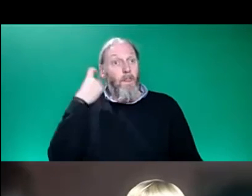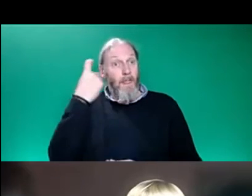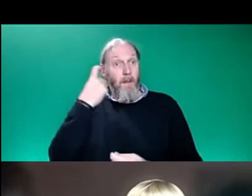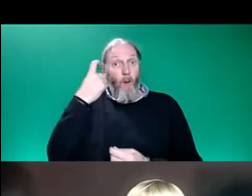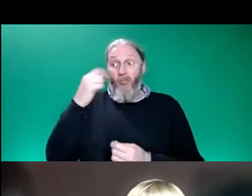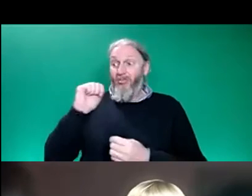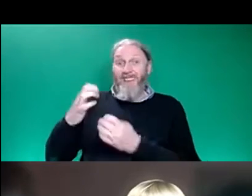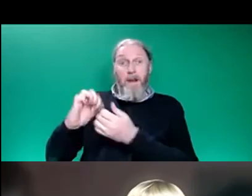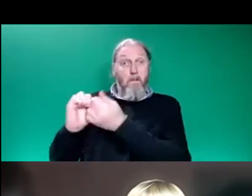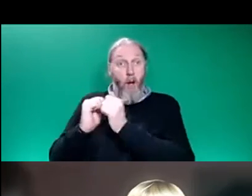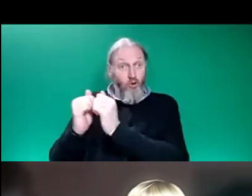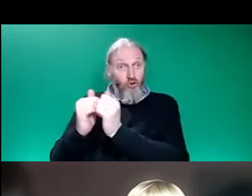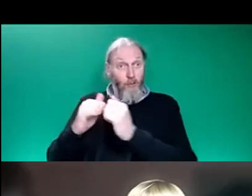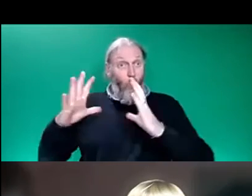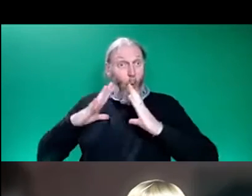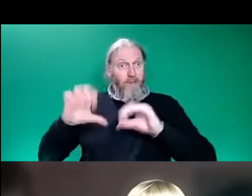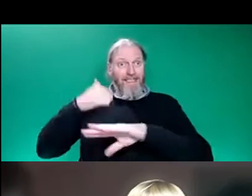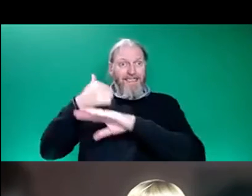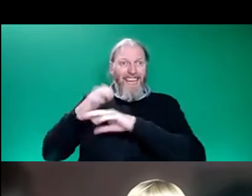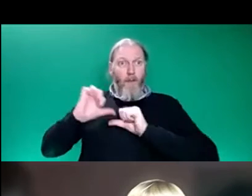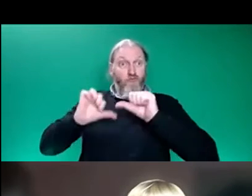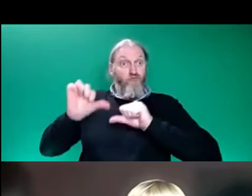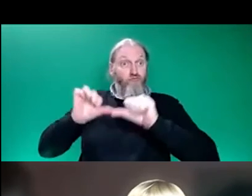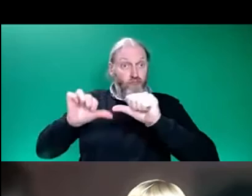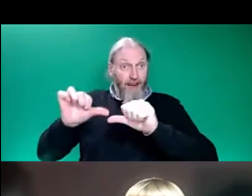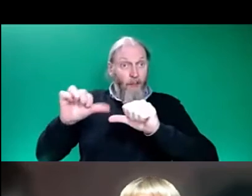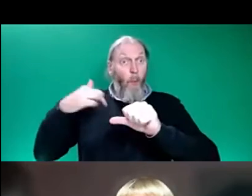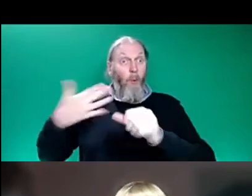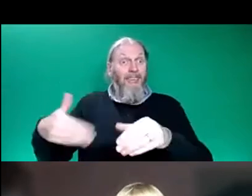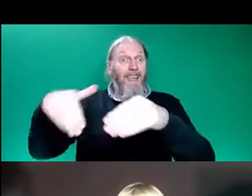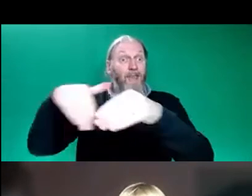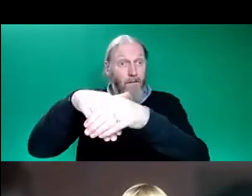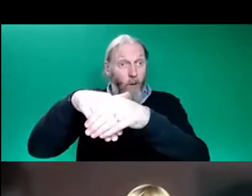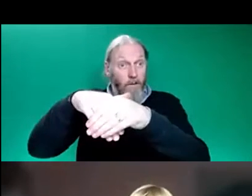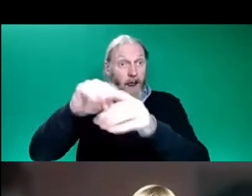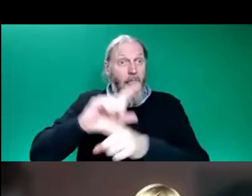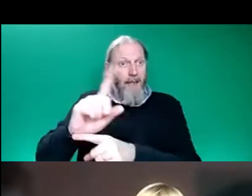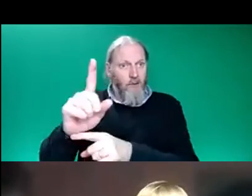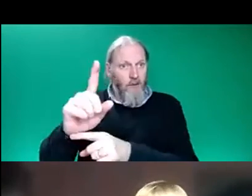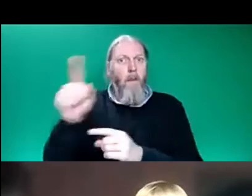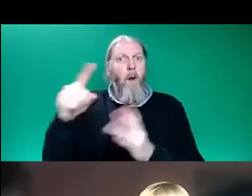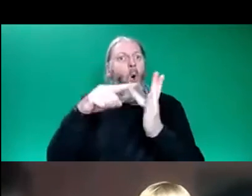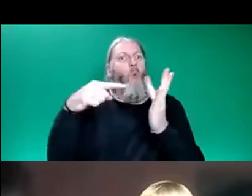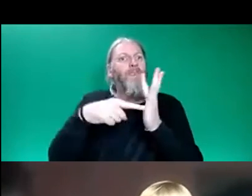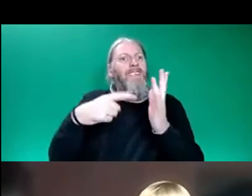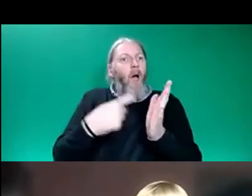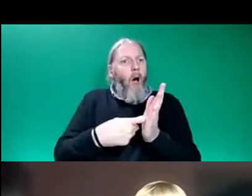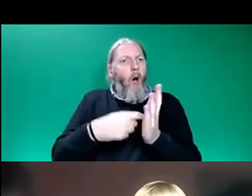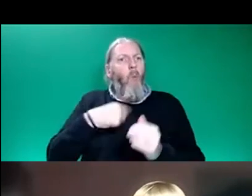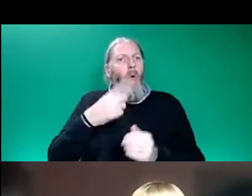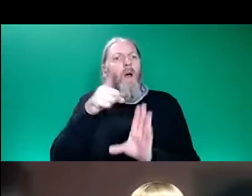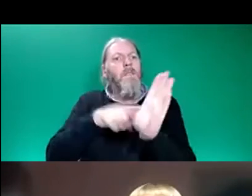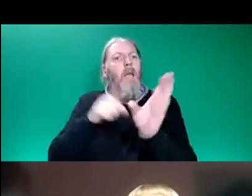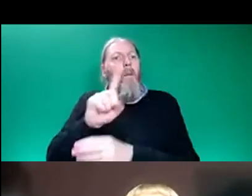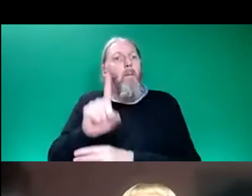already pre-formed at that point, the work that OTR does, we're a young people's mental health and wellbeing social movement, working with those 11